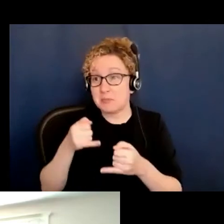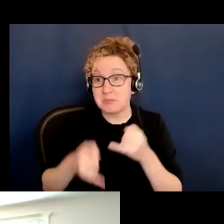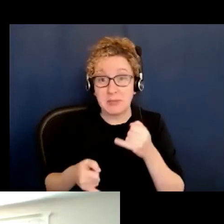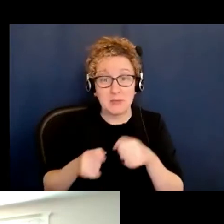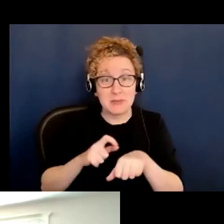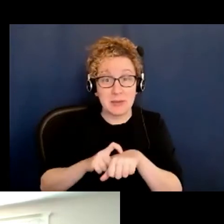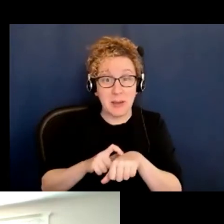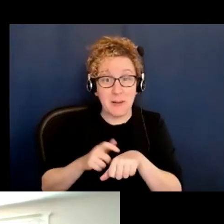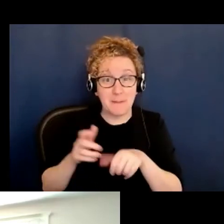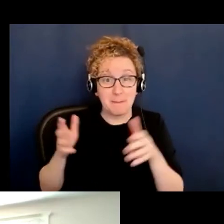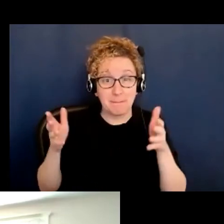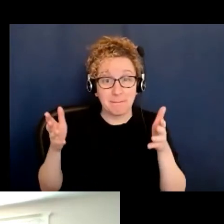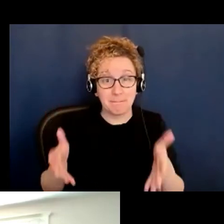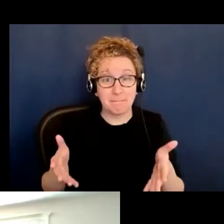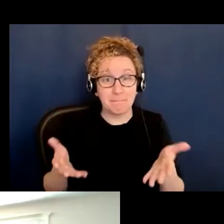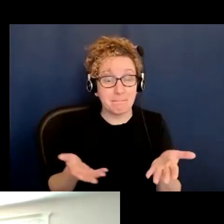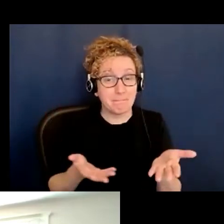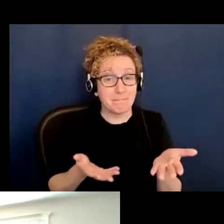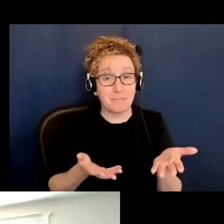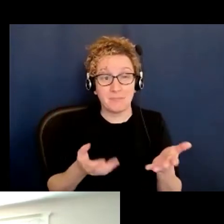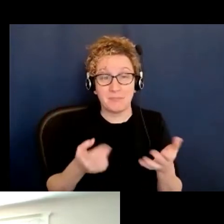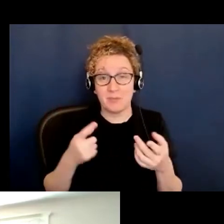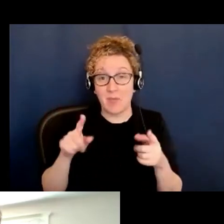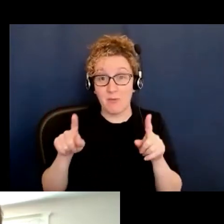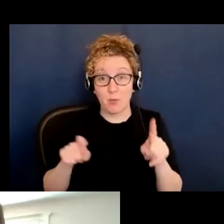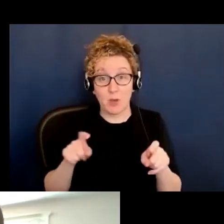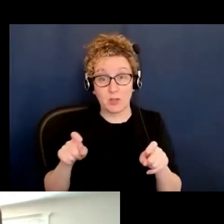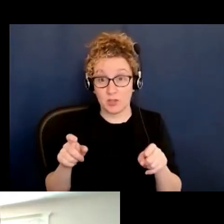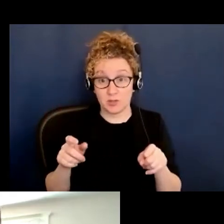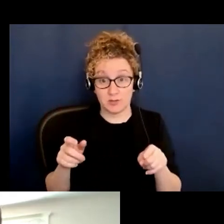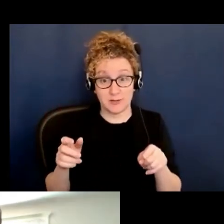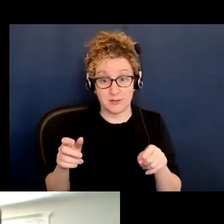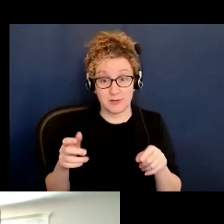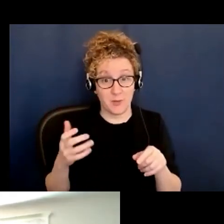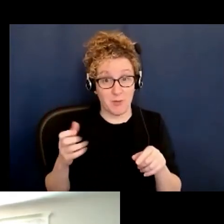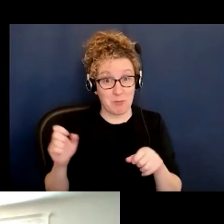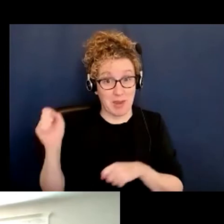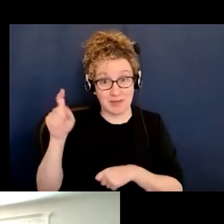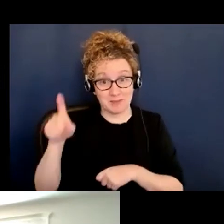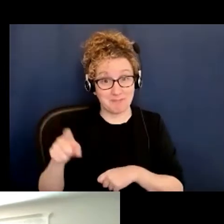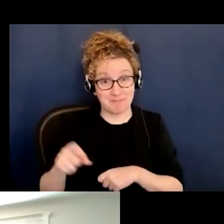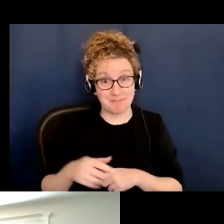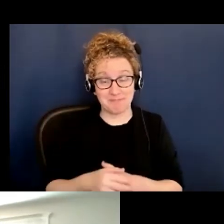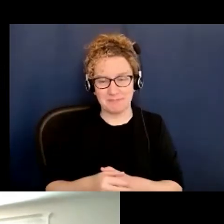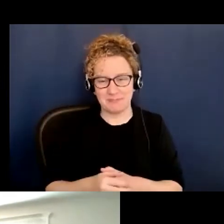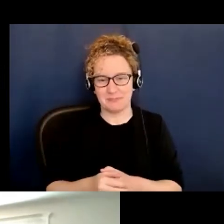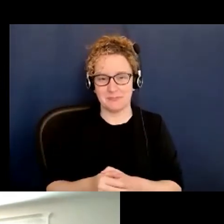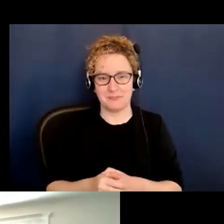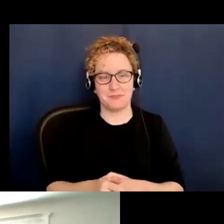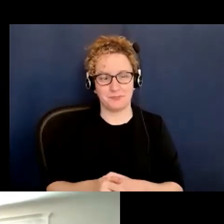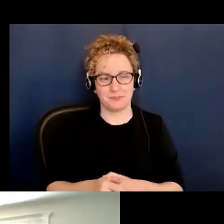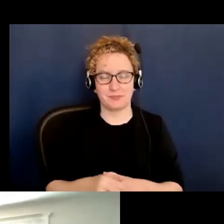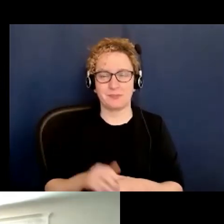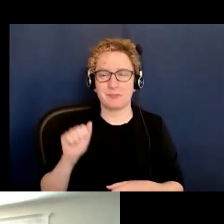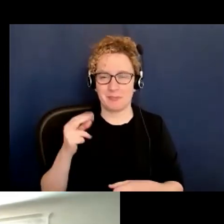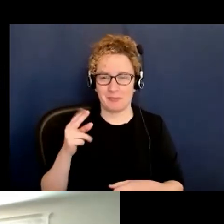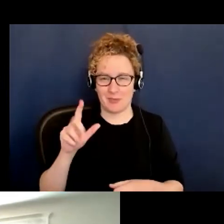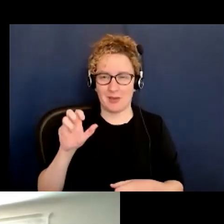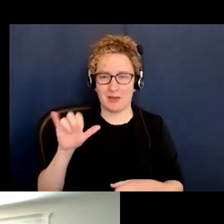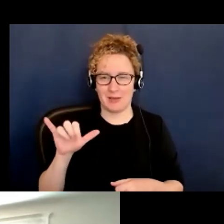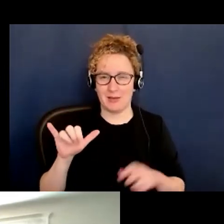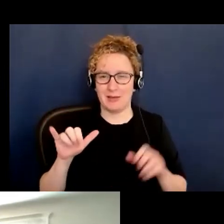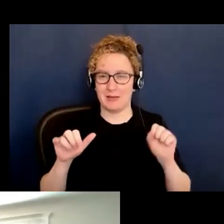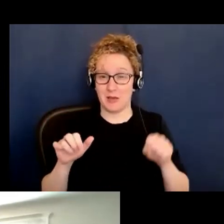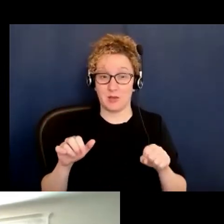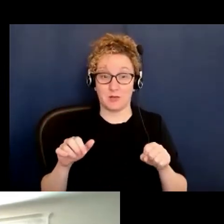so we got some questions waiting to be answered. Yeah, we do. Monica, is it okay